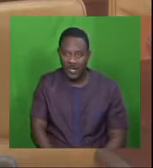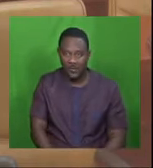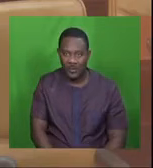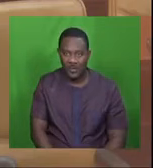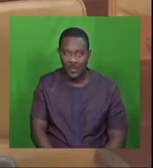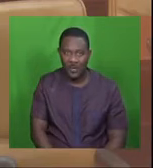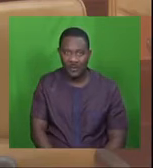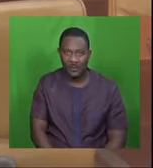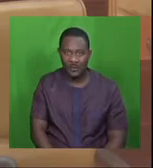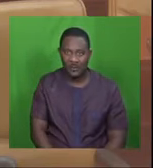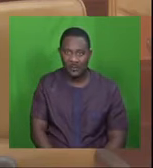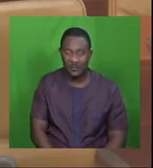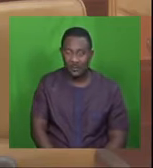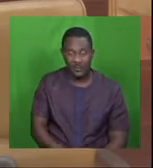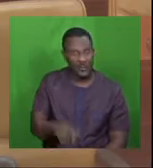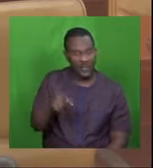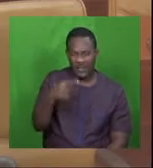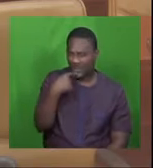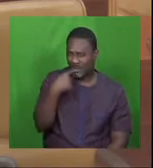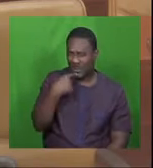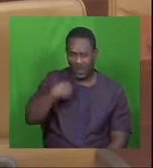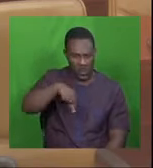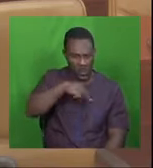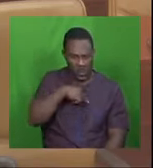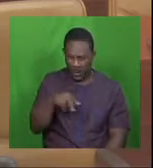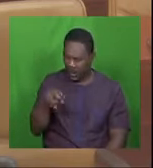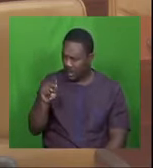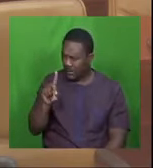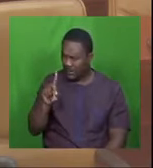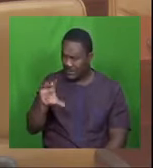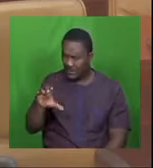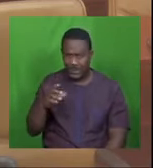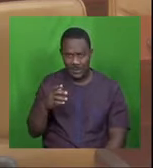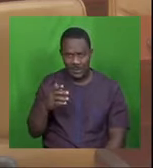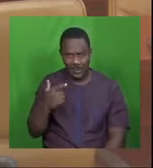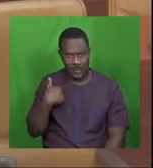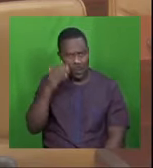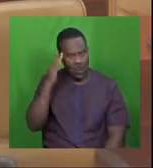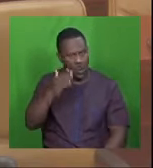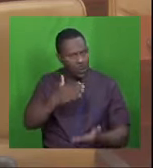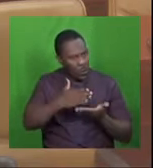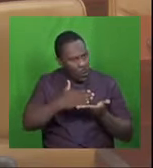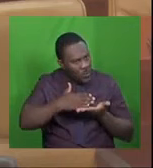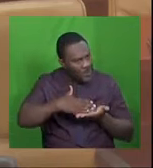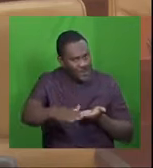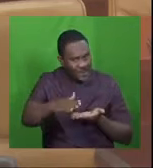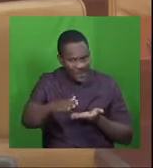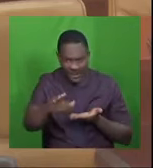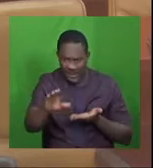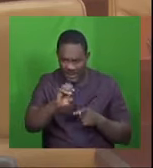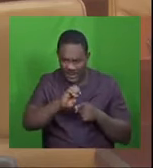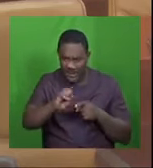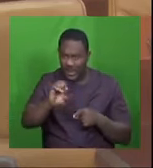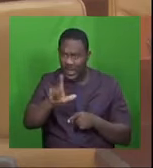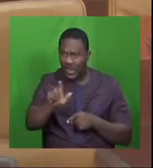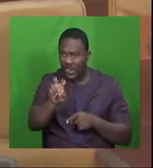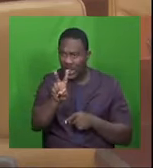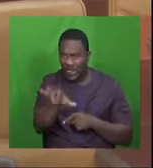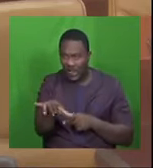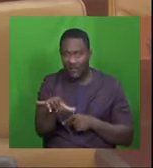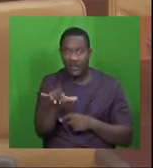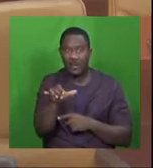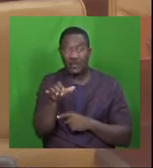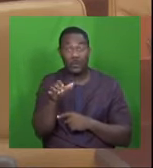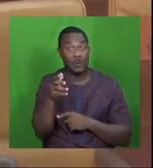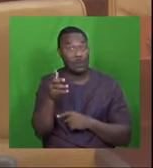said that we in the minority had said that we'll resist the e-levy and attempt to reduce the rate